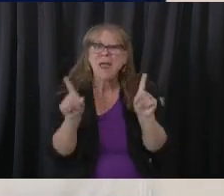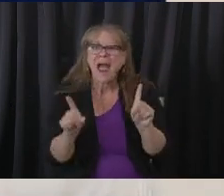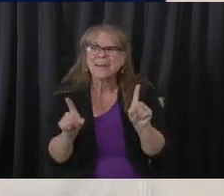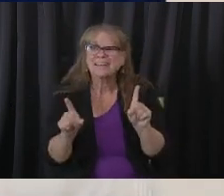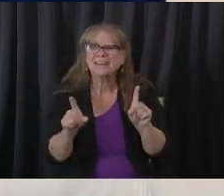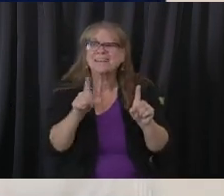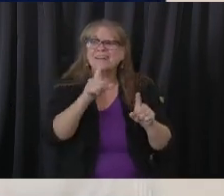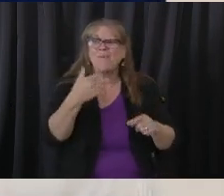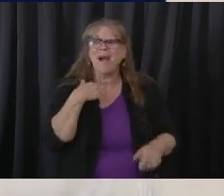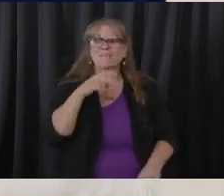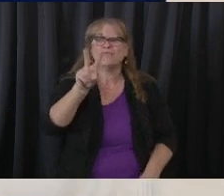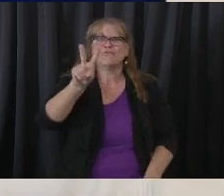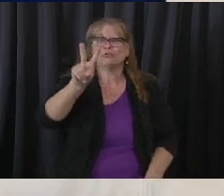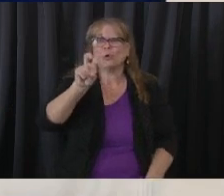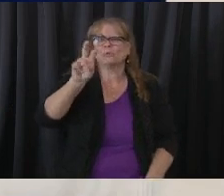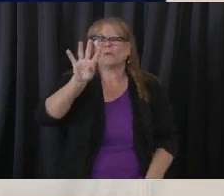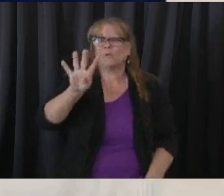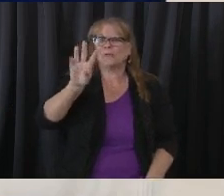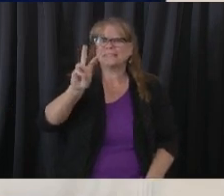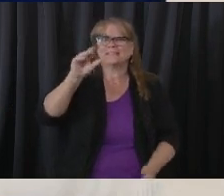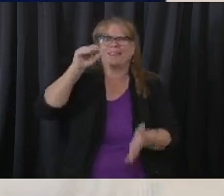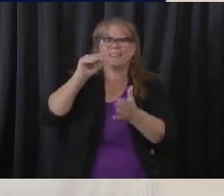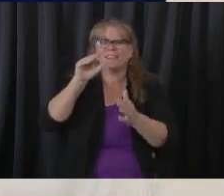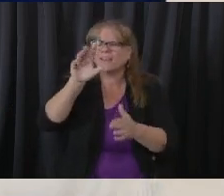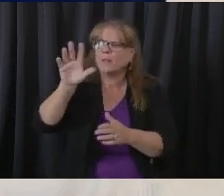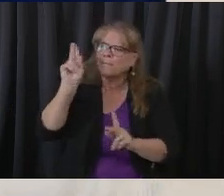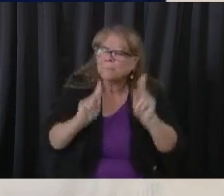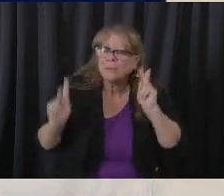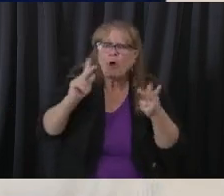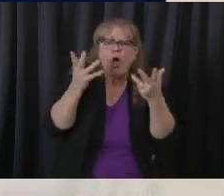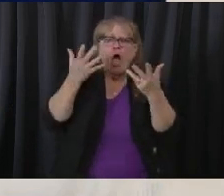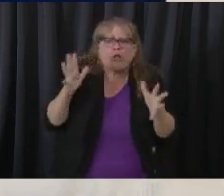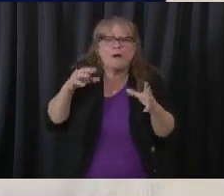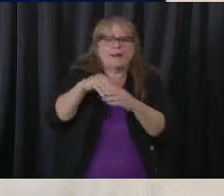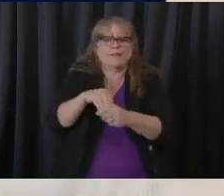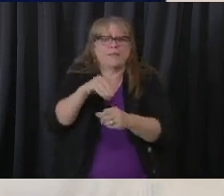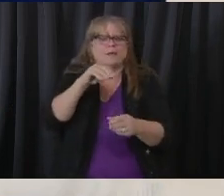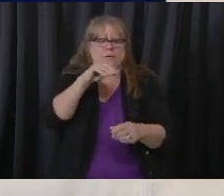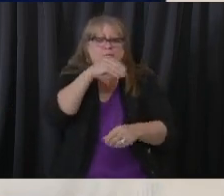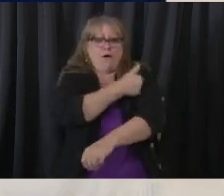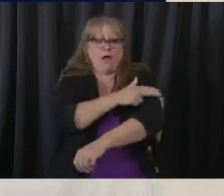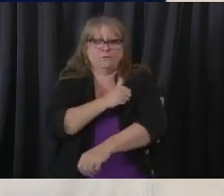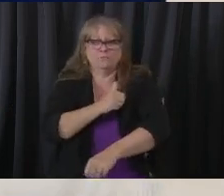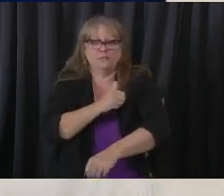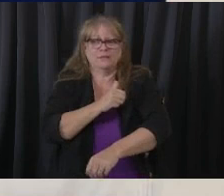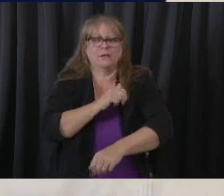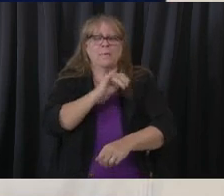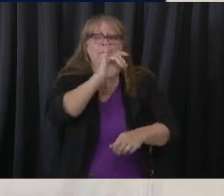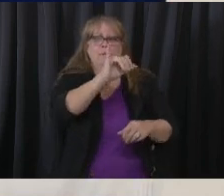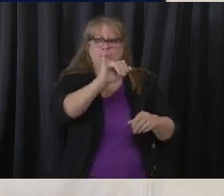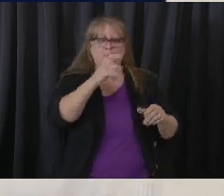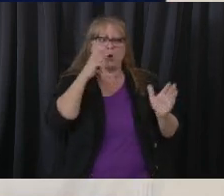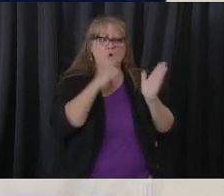our capacity. What's alarming is that it's increased substantially from about 170 to